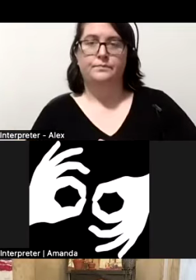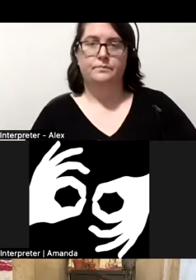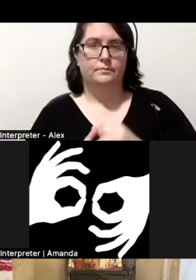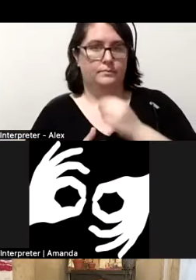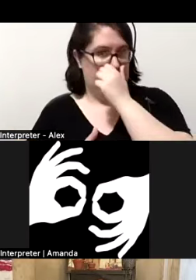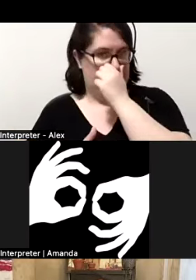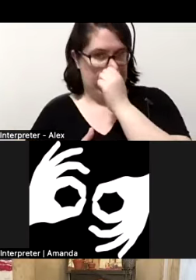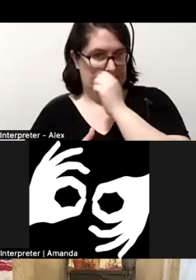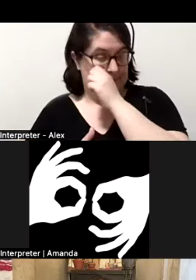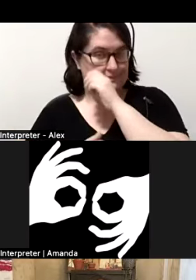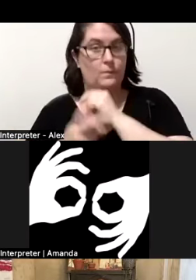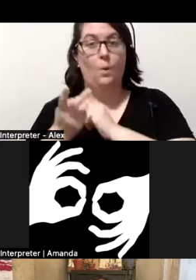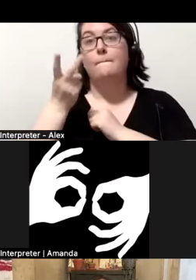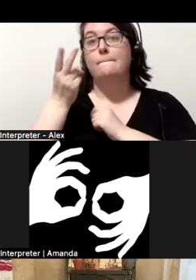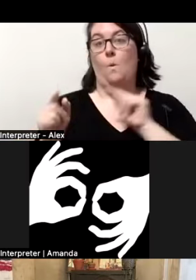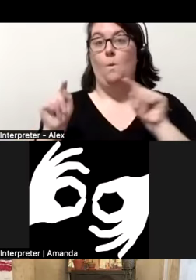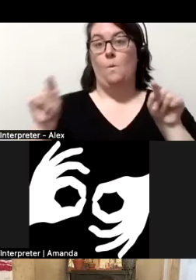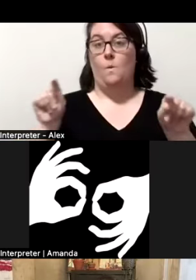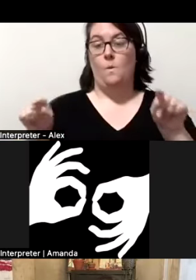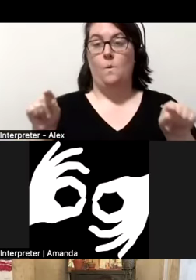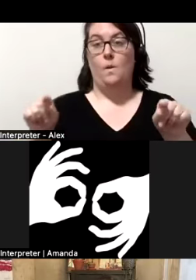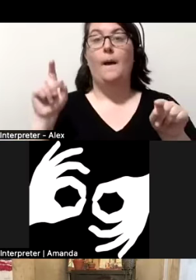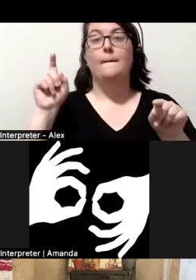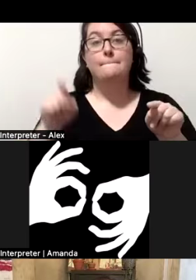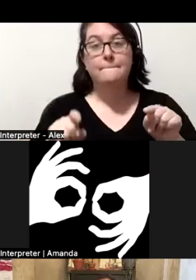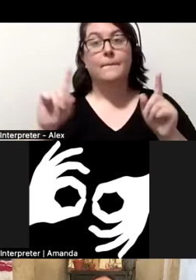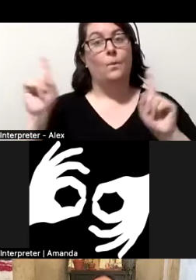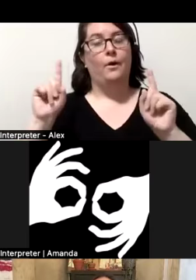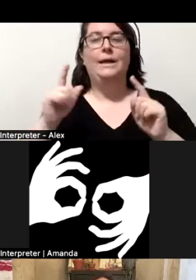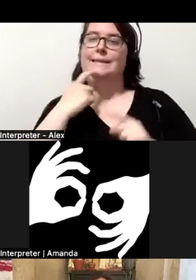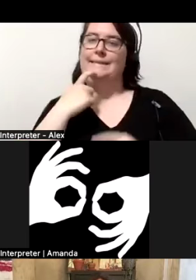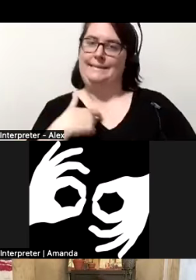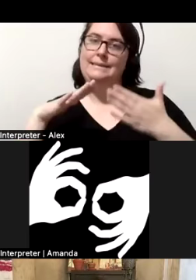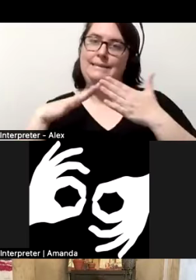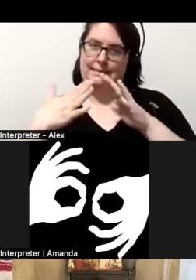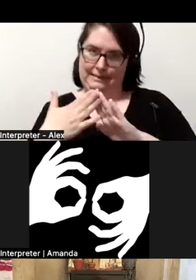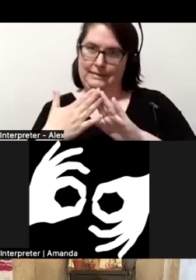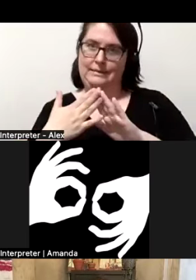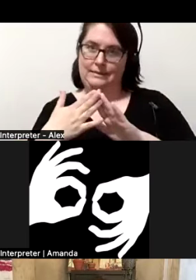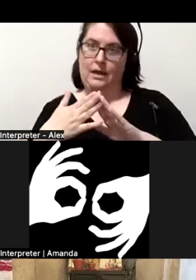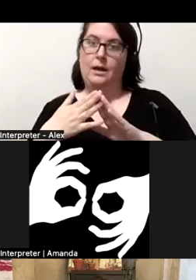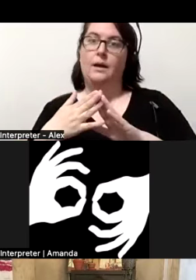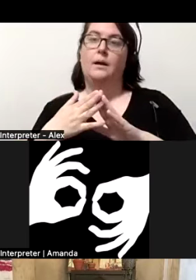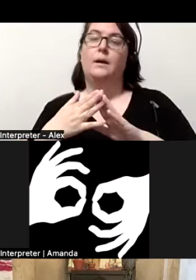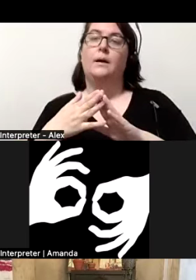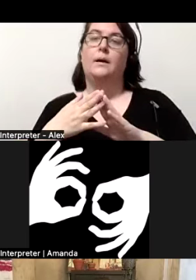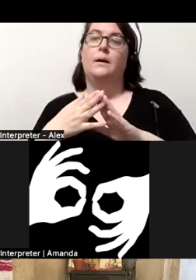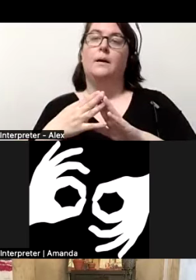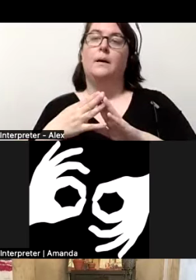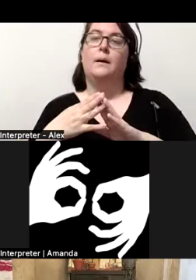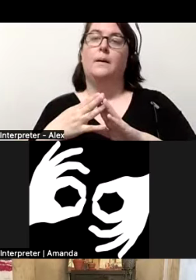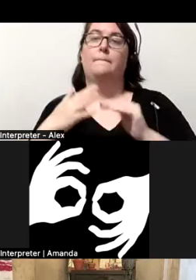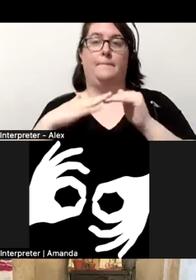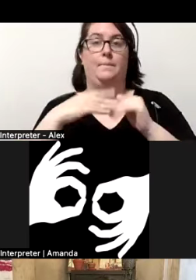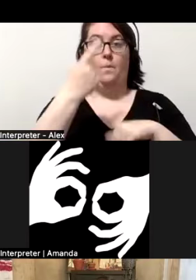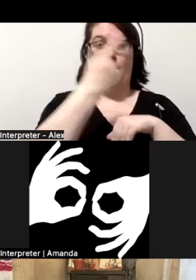Both festivals have to take place in the city of Kingston. They have to have a defined period of no less than 1 day and no longer